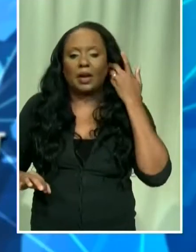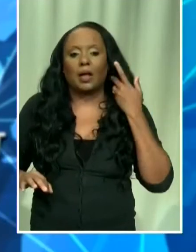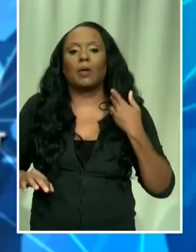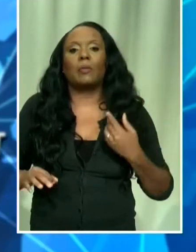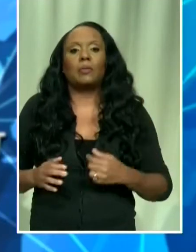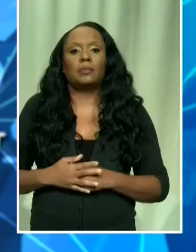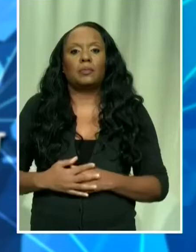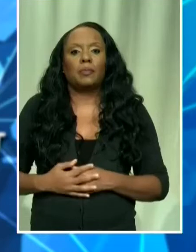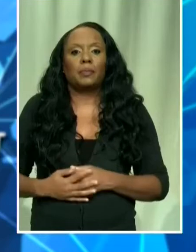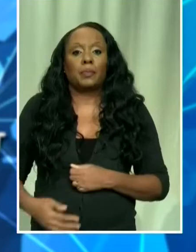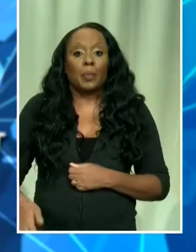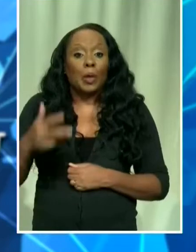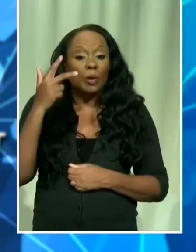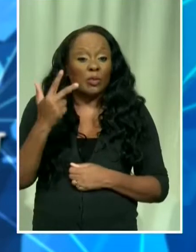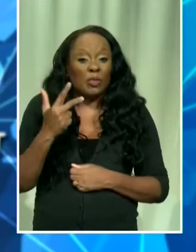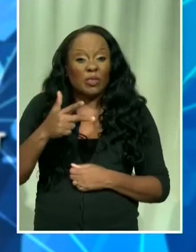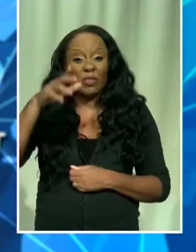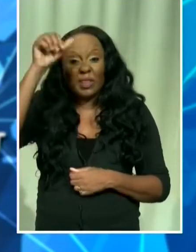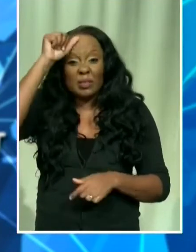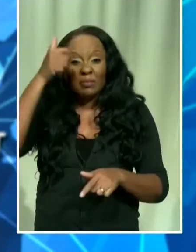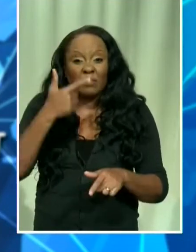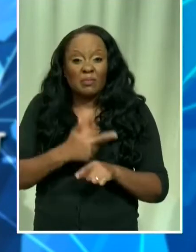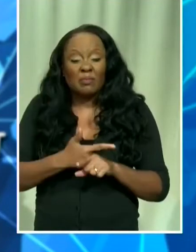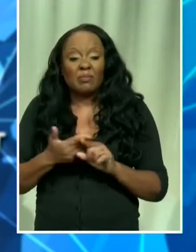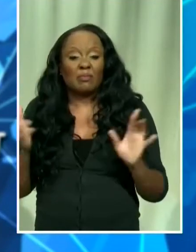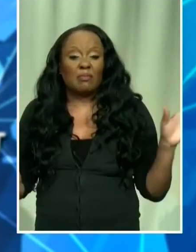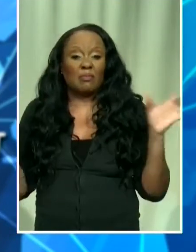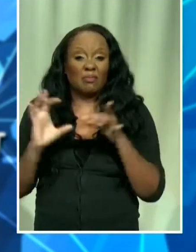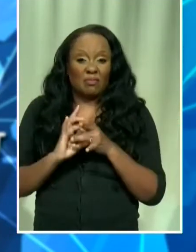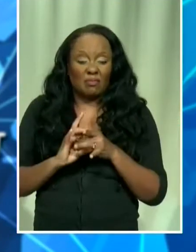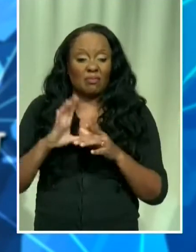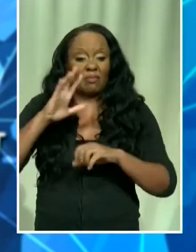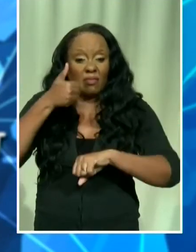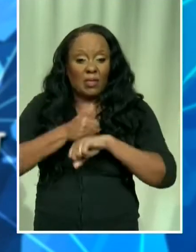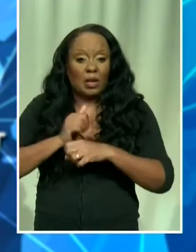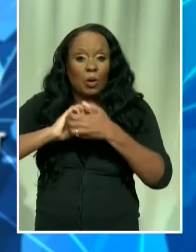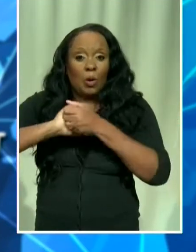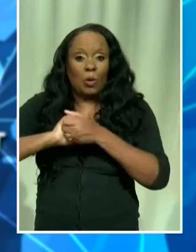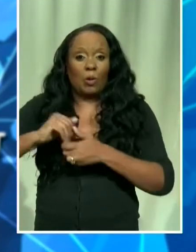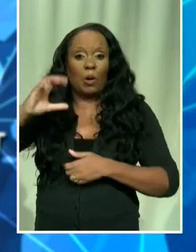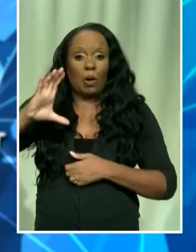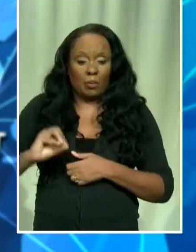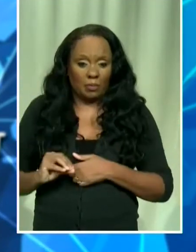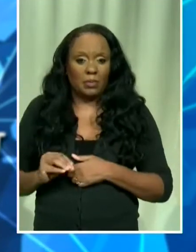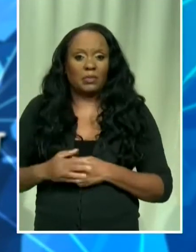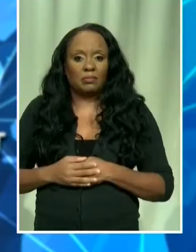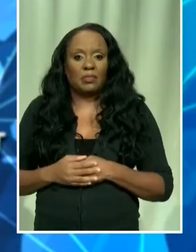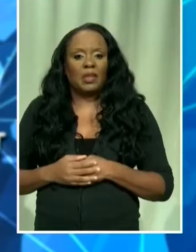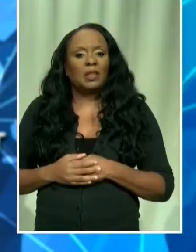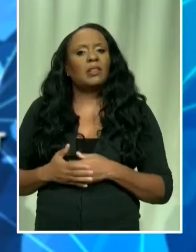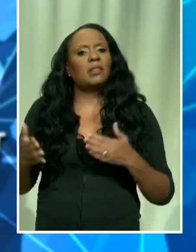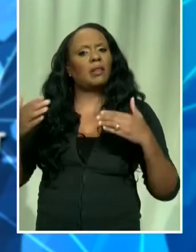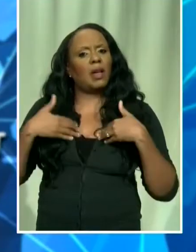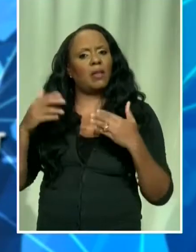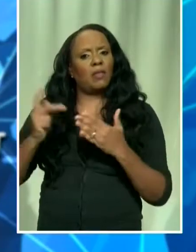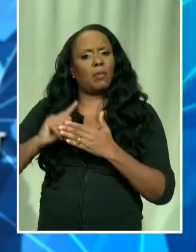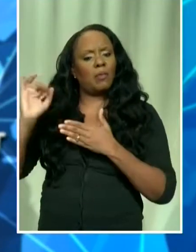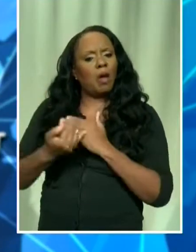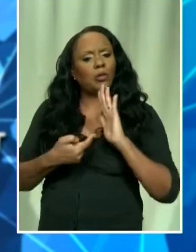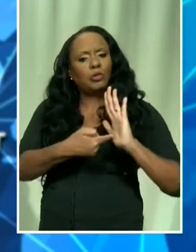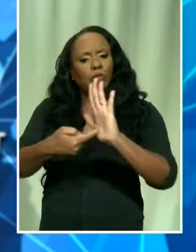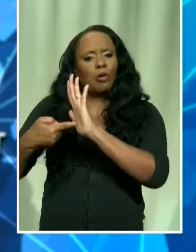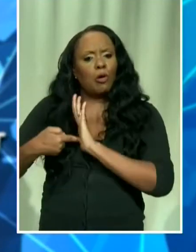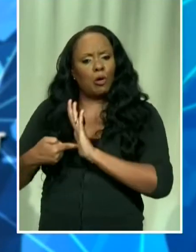Three brothers with a love for the arts have banded together, forming their own company and are collaborating on projects showcasing their multiple